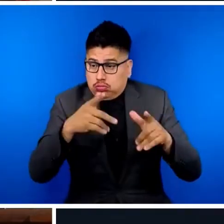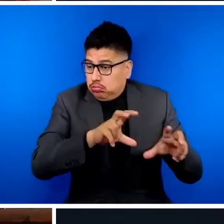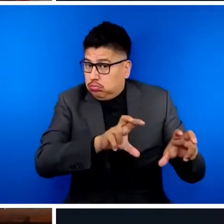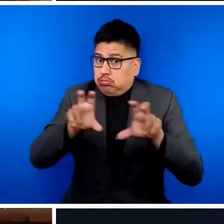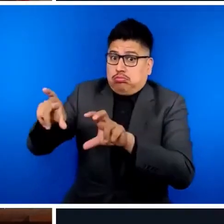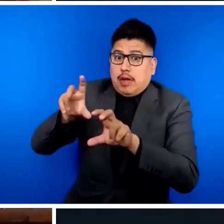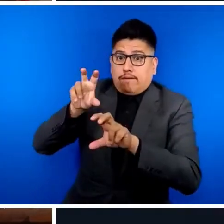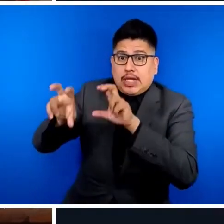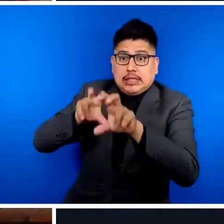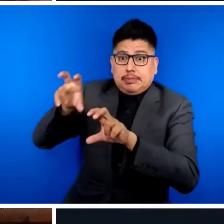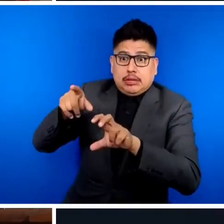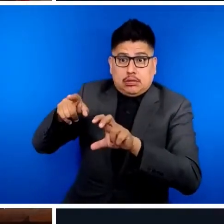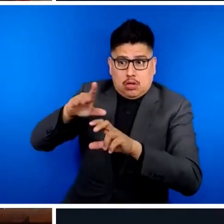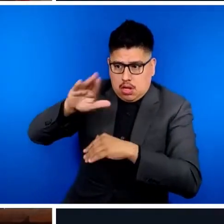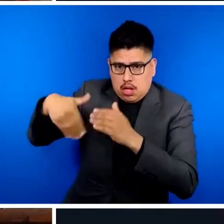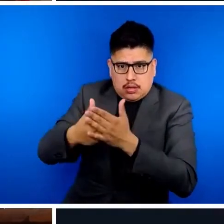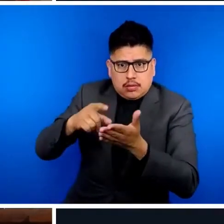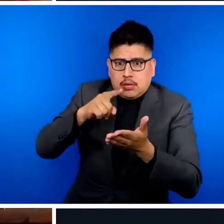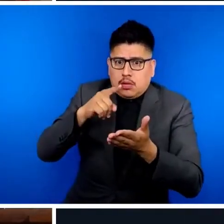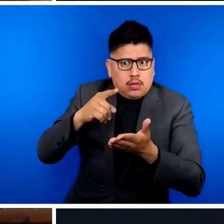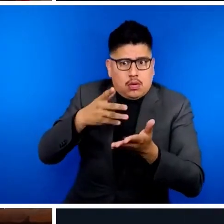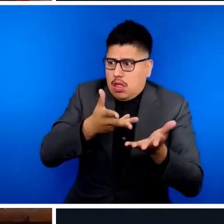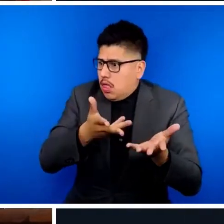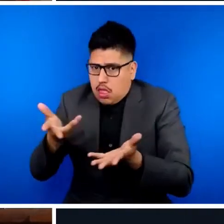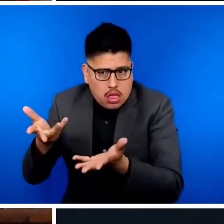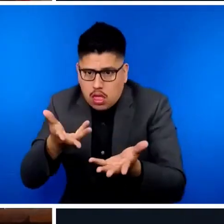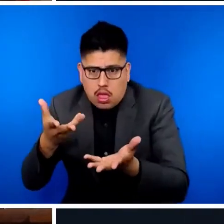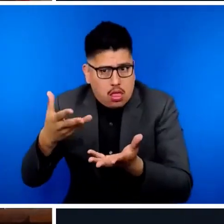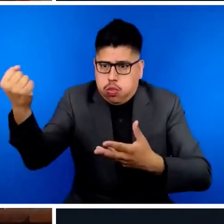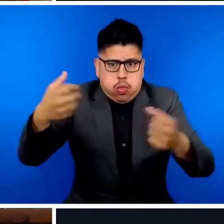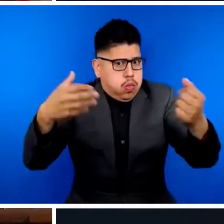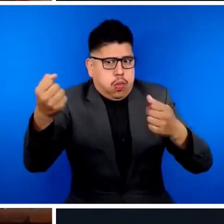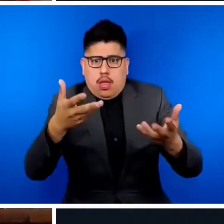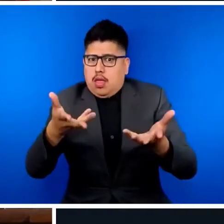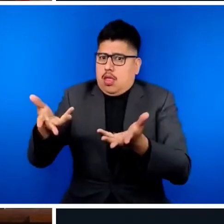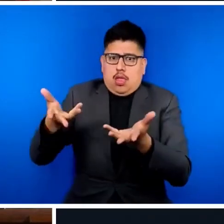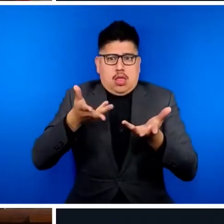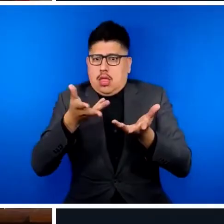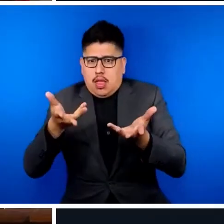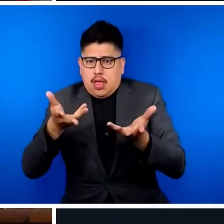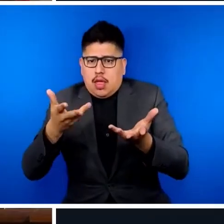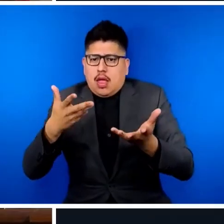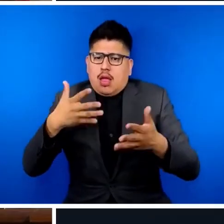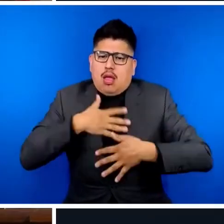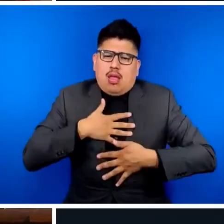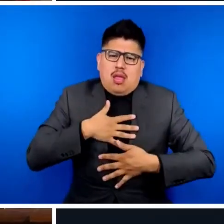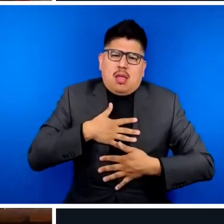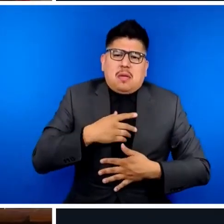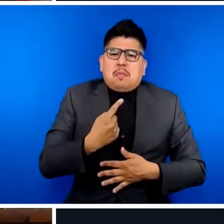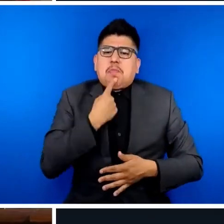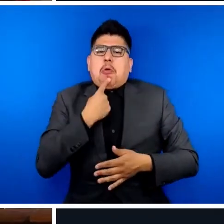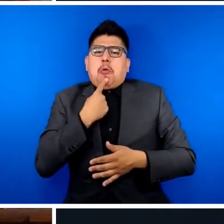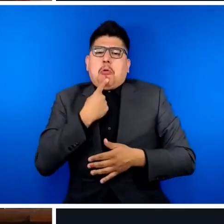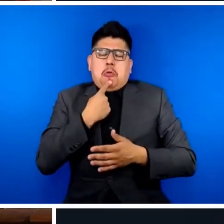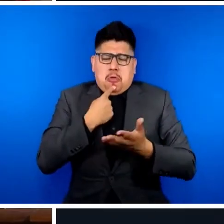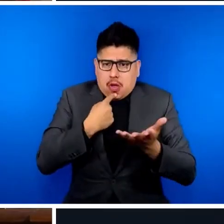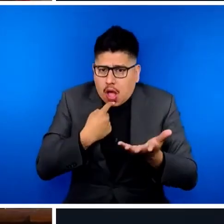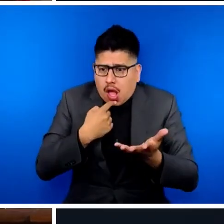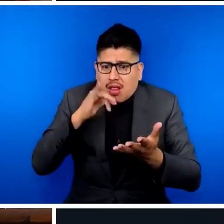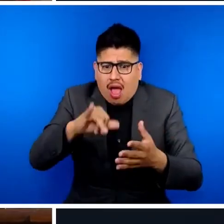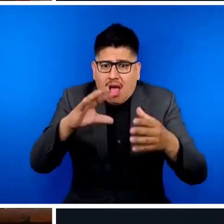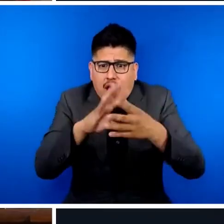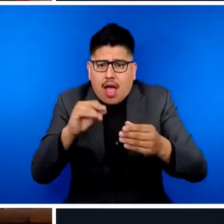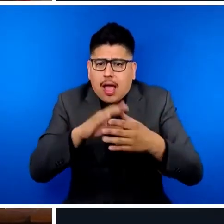rentals, stealing away her American dream. She was devastated. Stories like this are why last month I